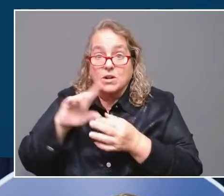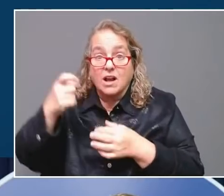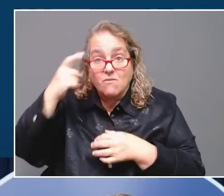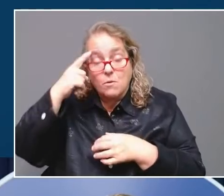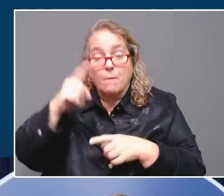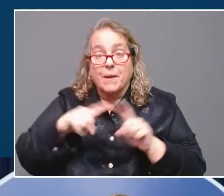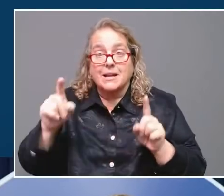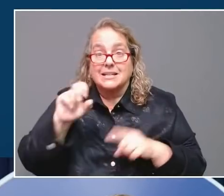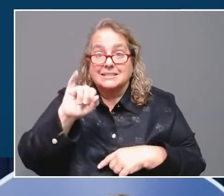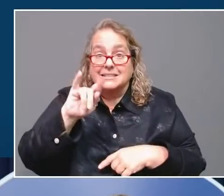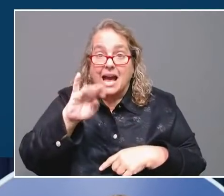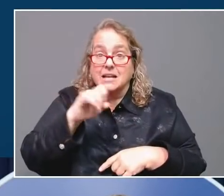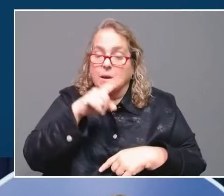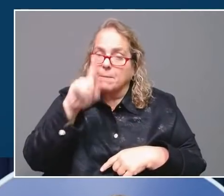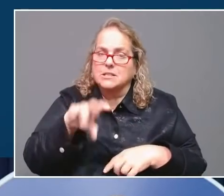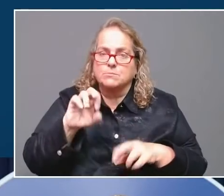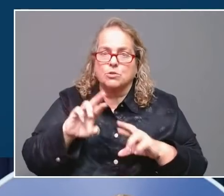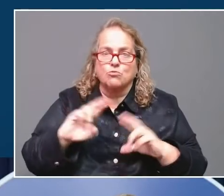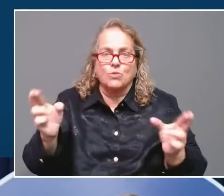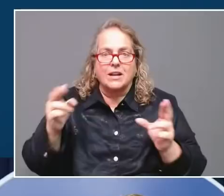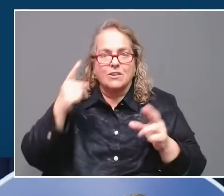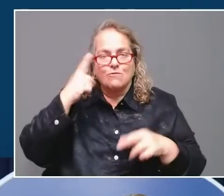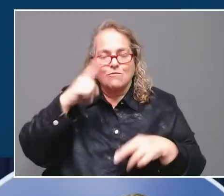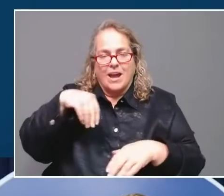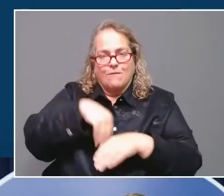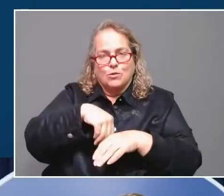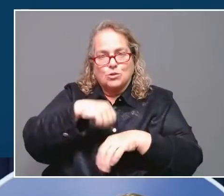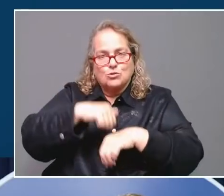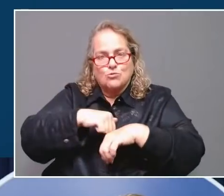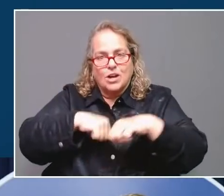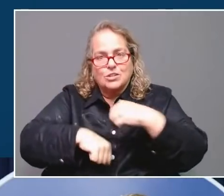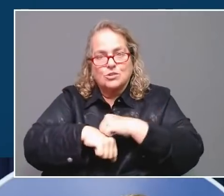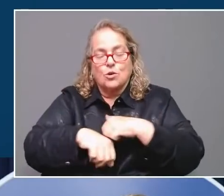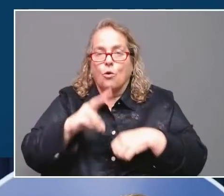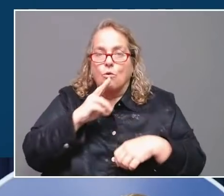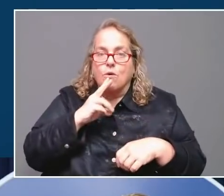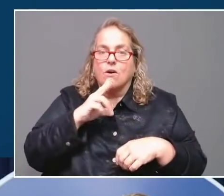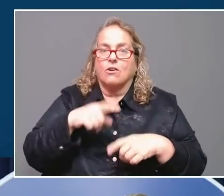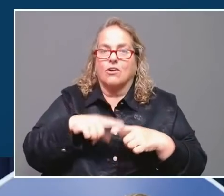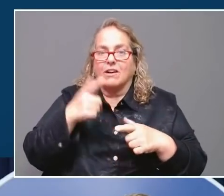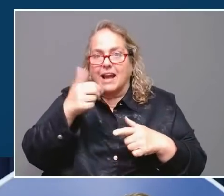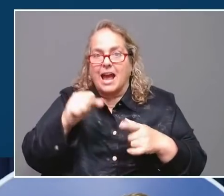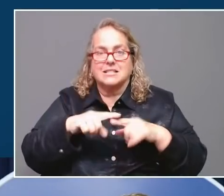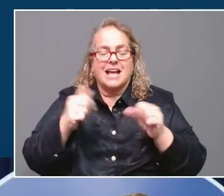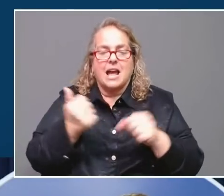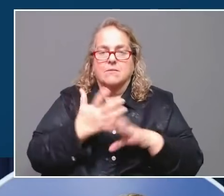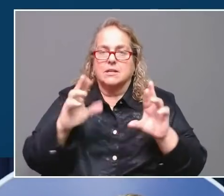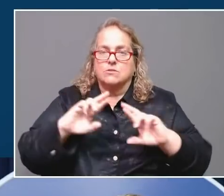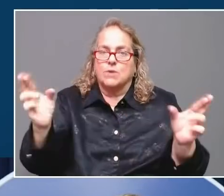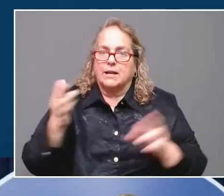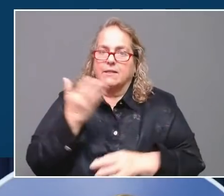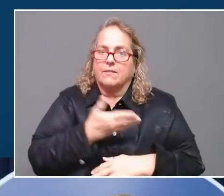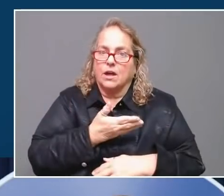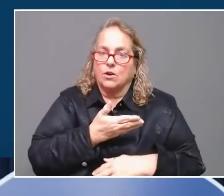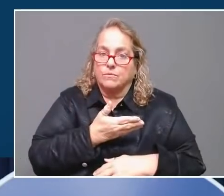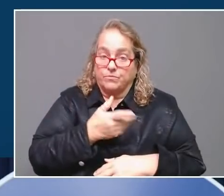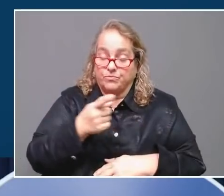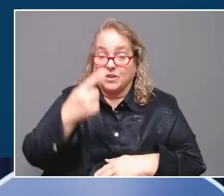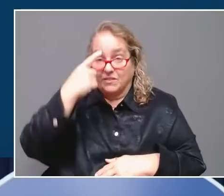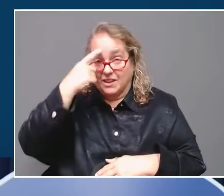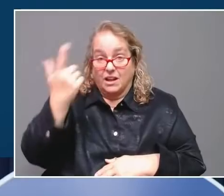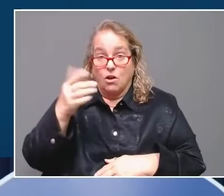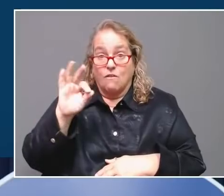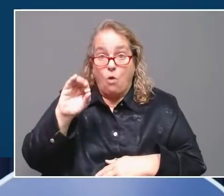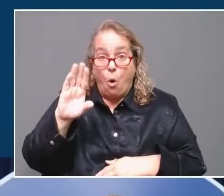as far as infrastructure. If you think about the great story that is Ford and SK's decision to make Kentucky